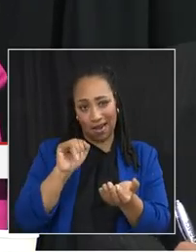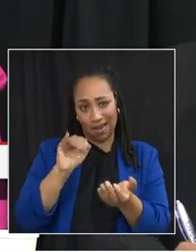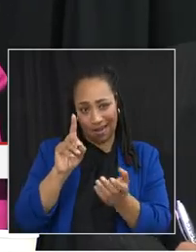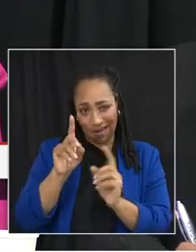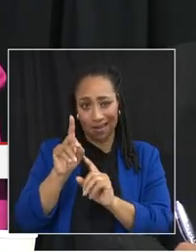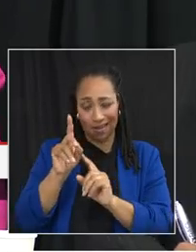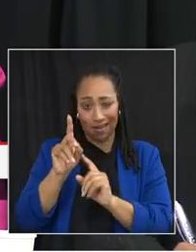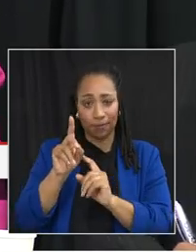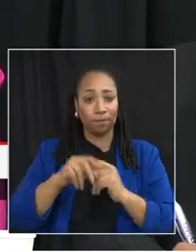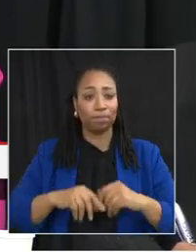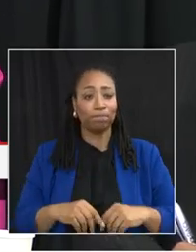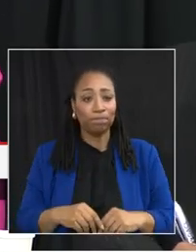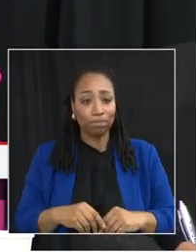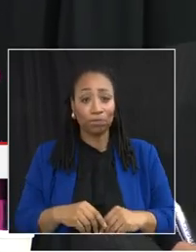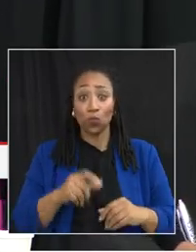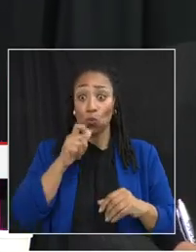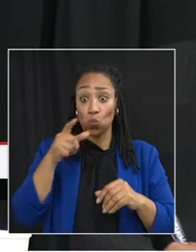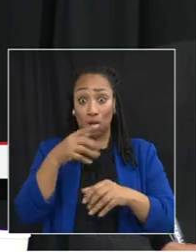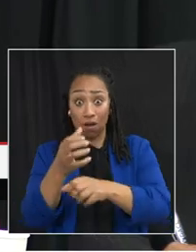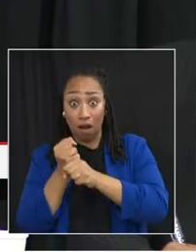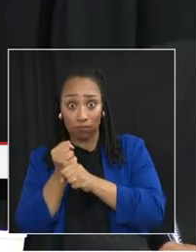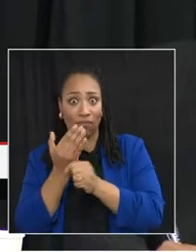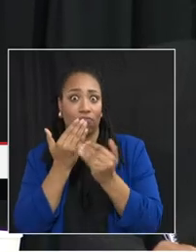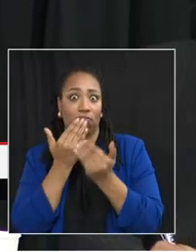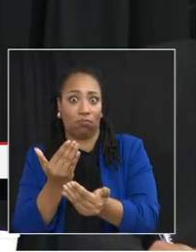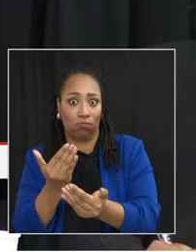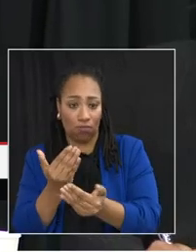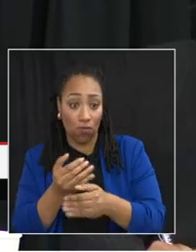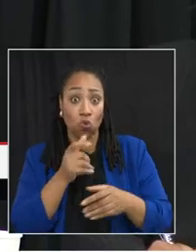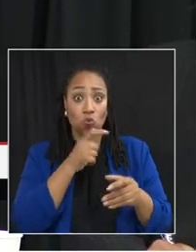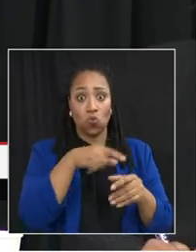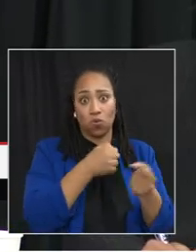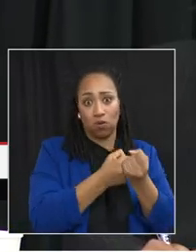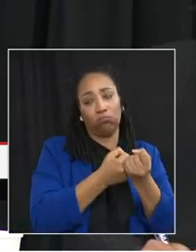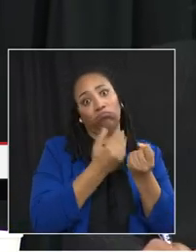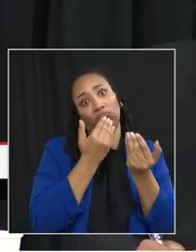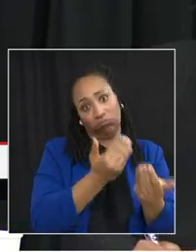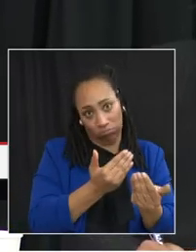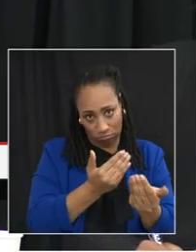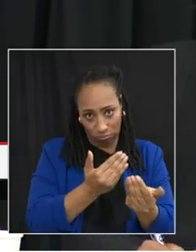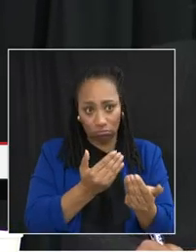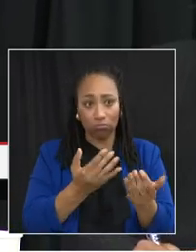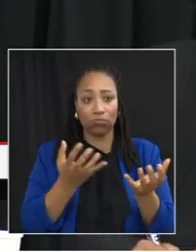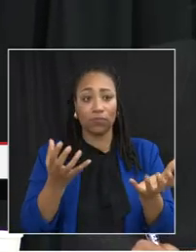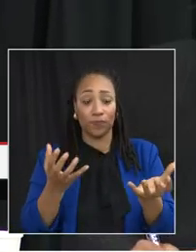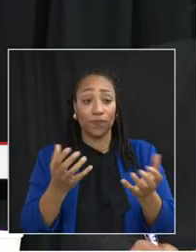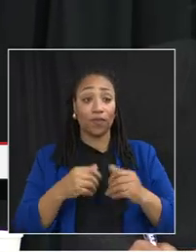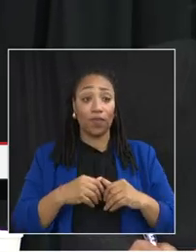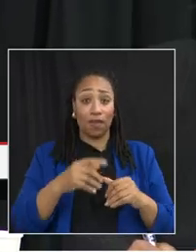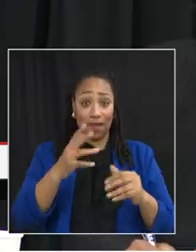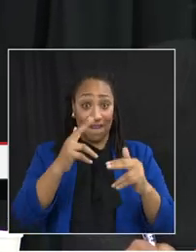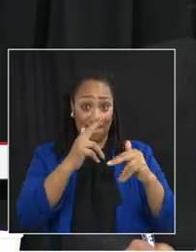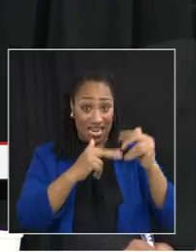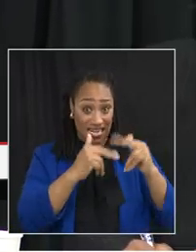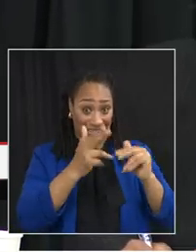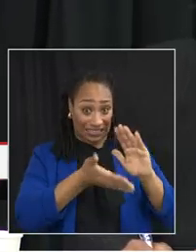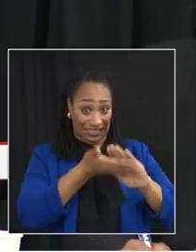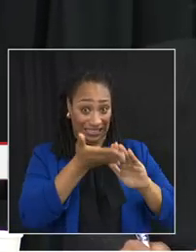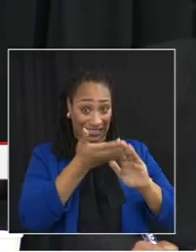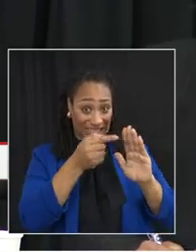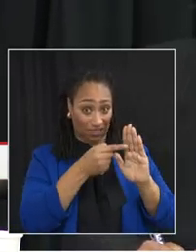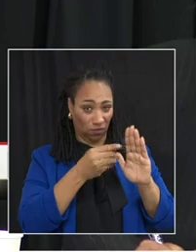services support the facilities like the one you're talking about. And so any cuts to Medicaid, like